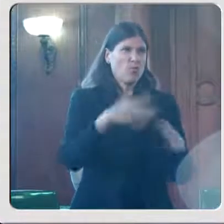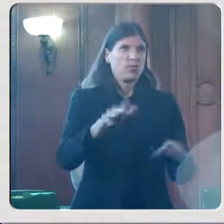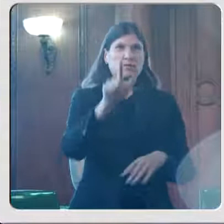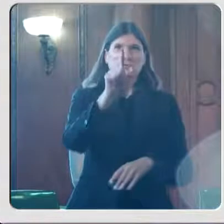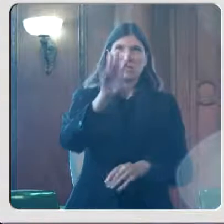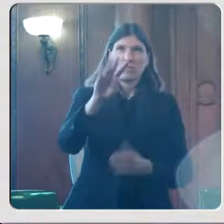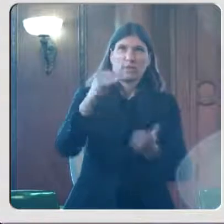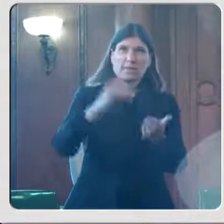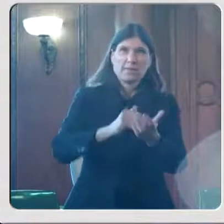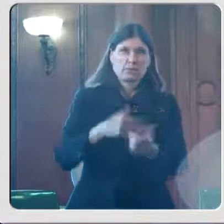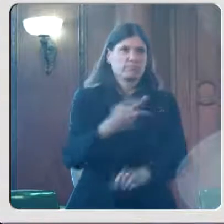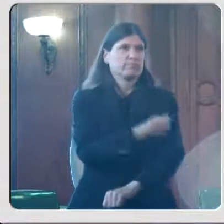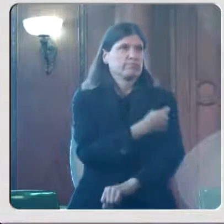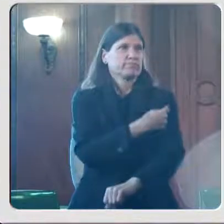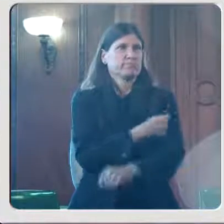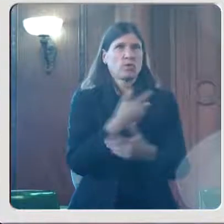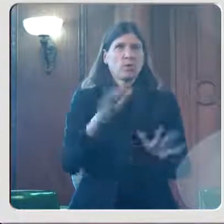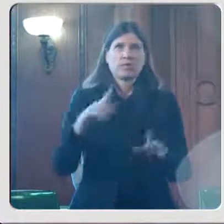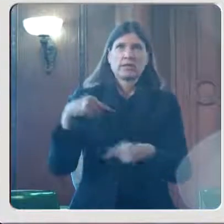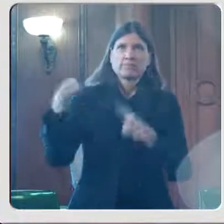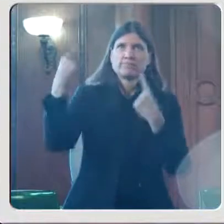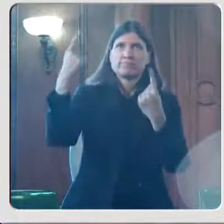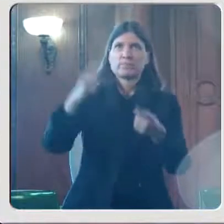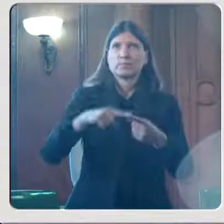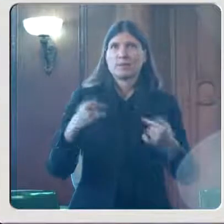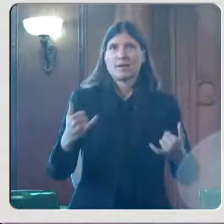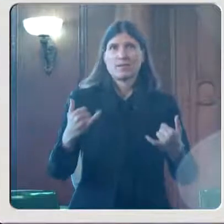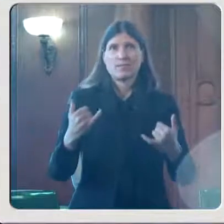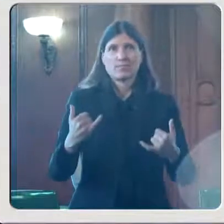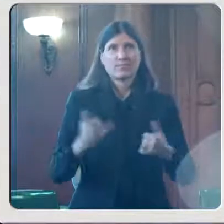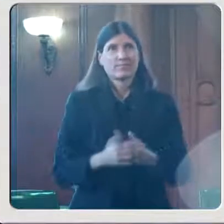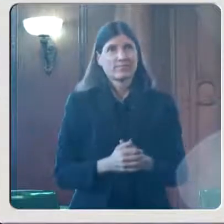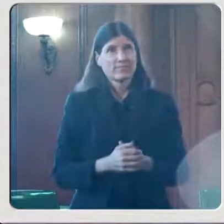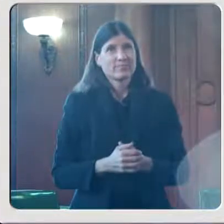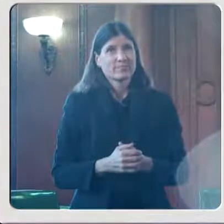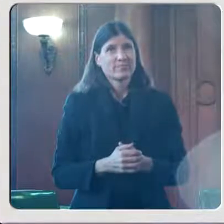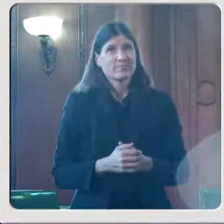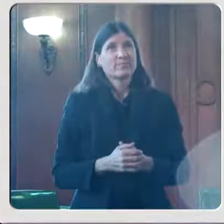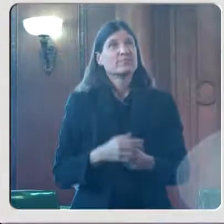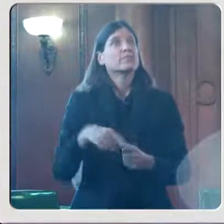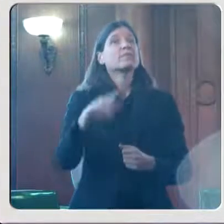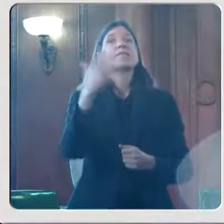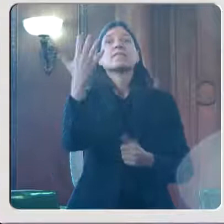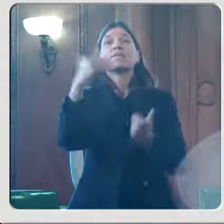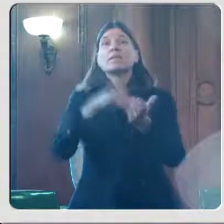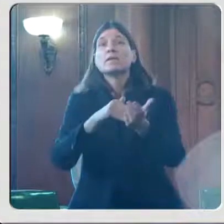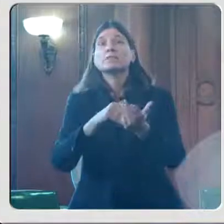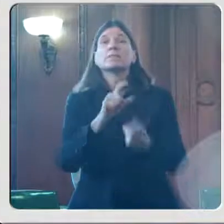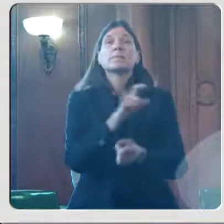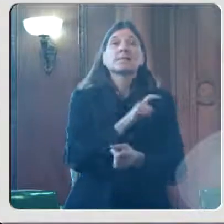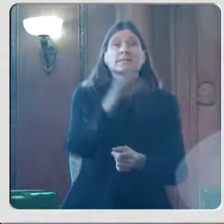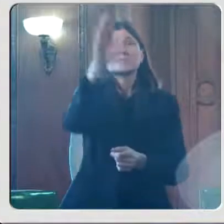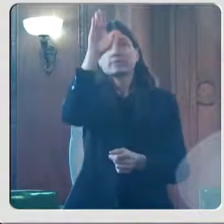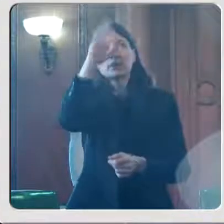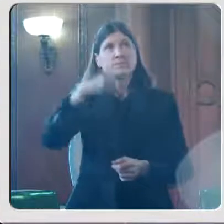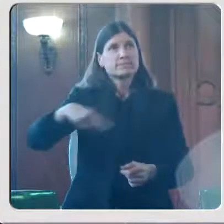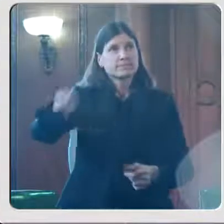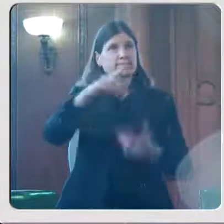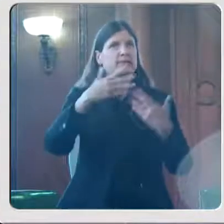includes over 5,000 first responders and over 1,200 individuals over 75 in these last couple of